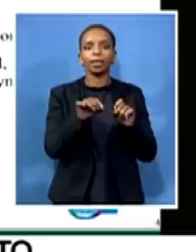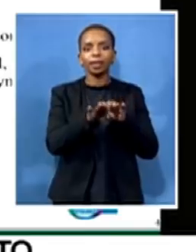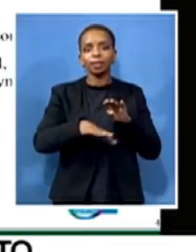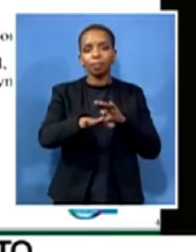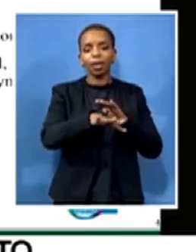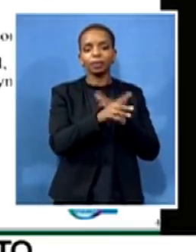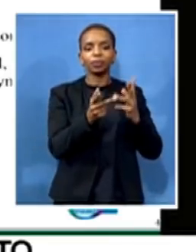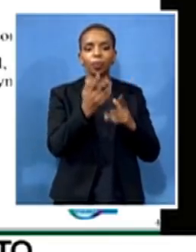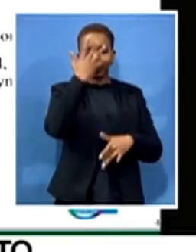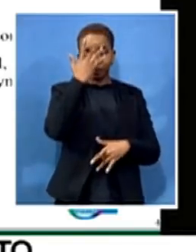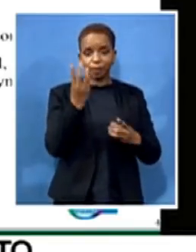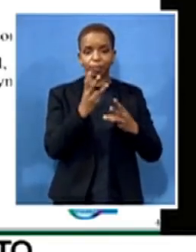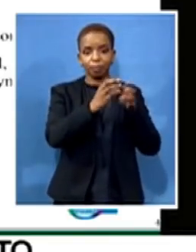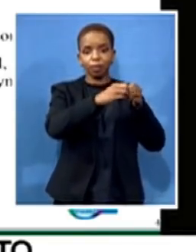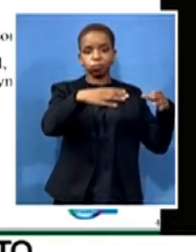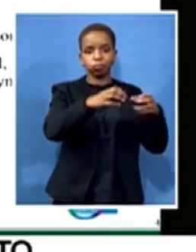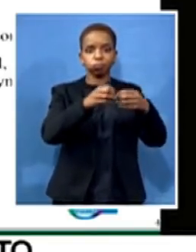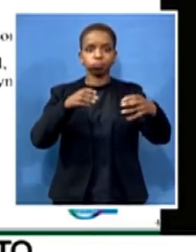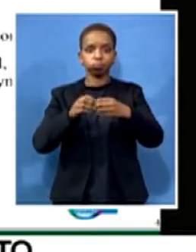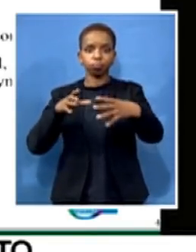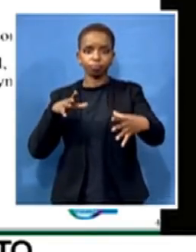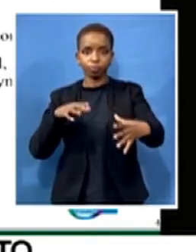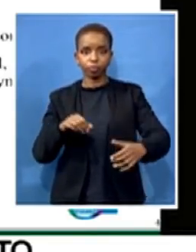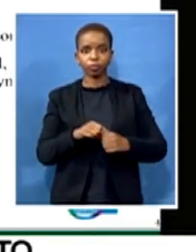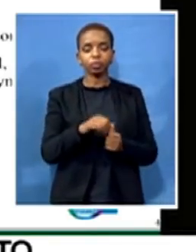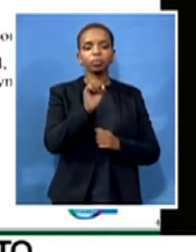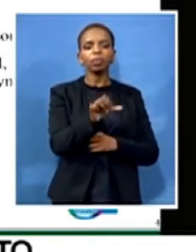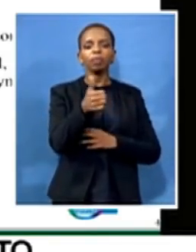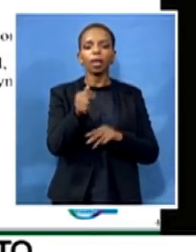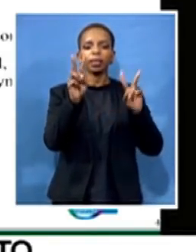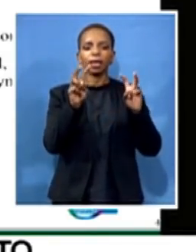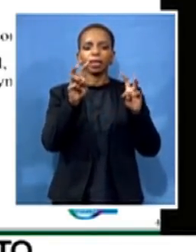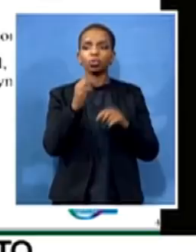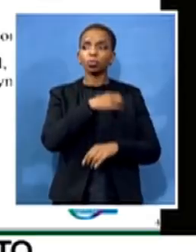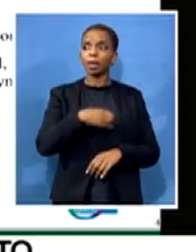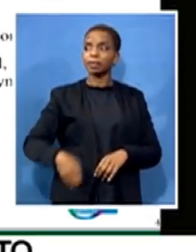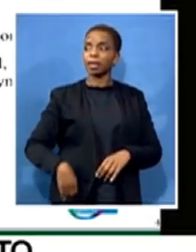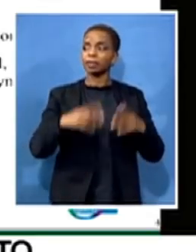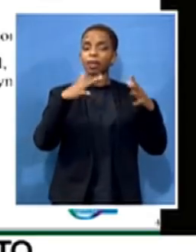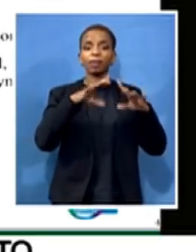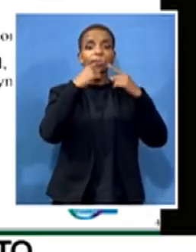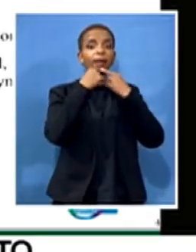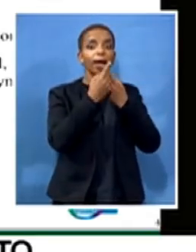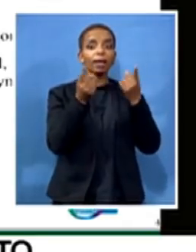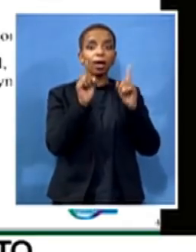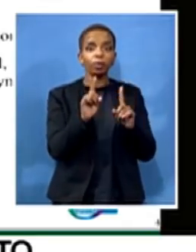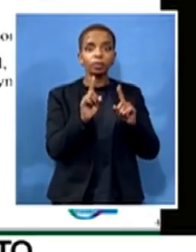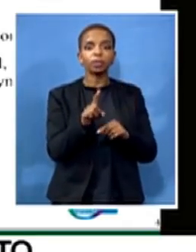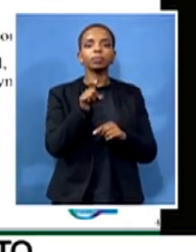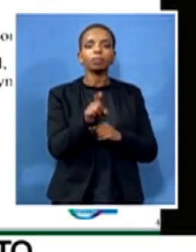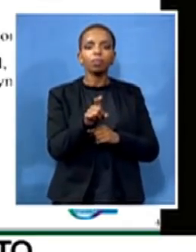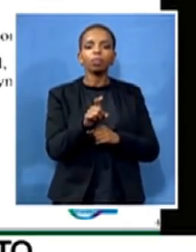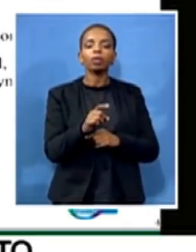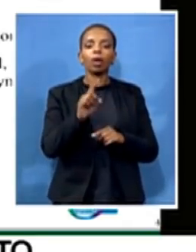the President has announced, routine health services being open so that we can manage the balancing up of COVID and